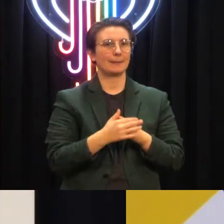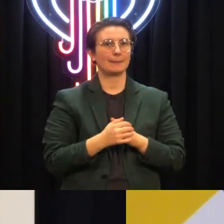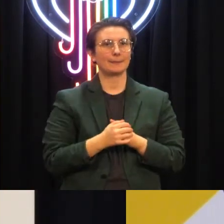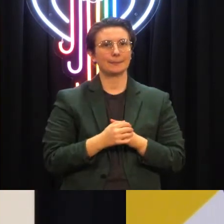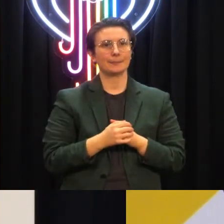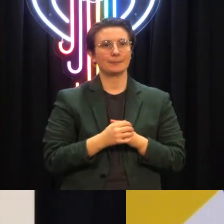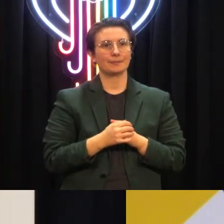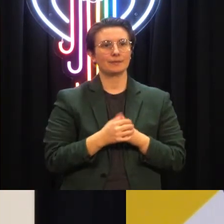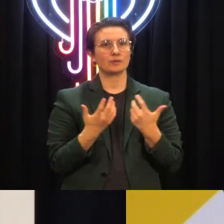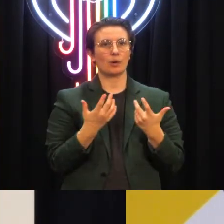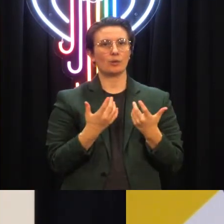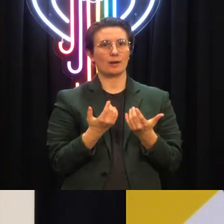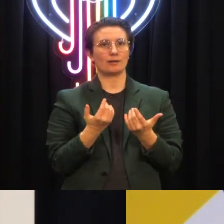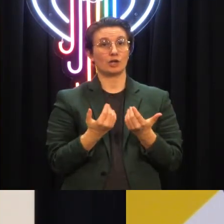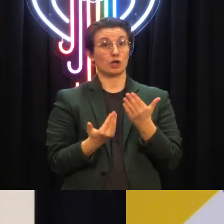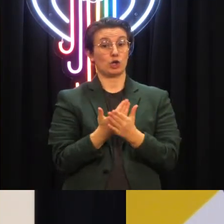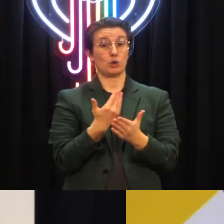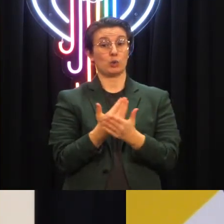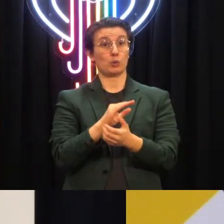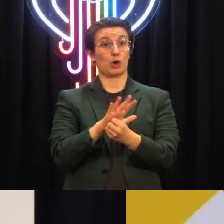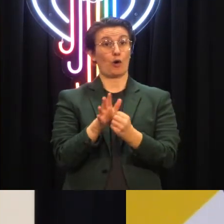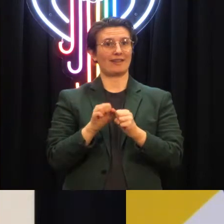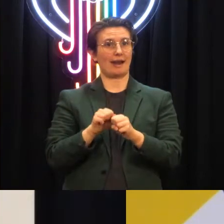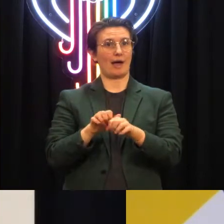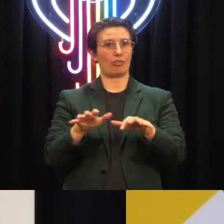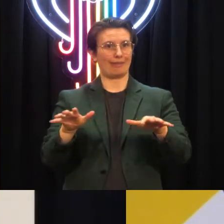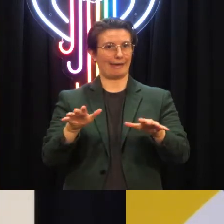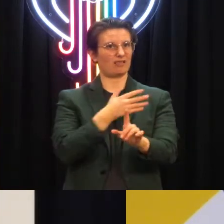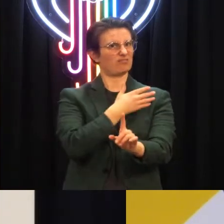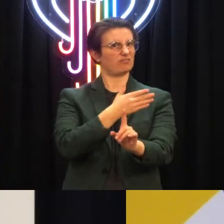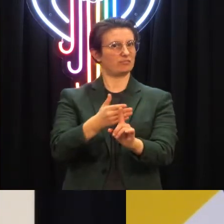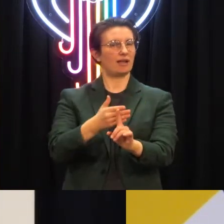down to rule breaking? Do you keep that sort of data?